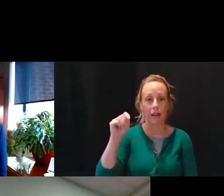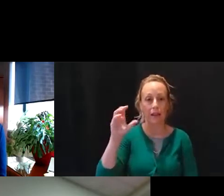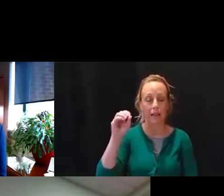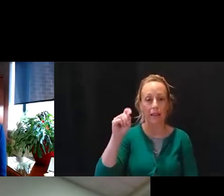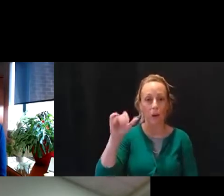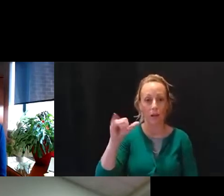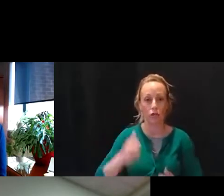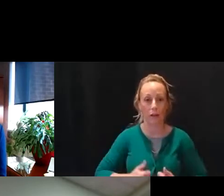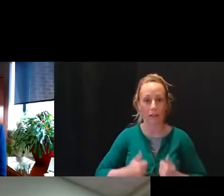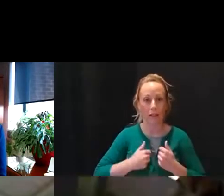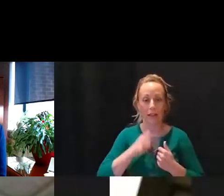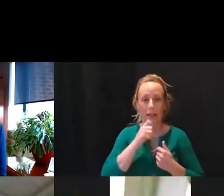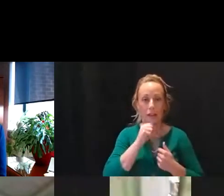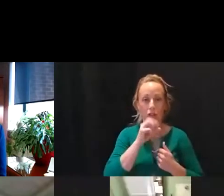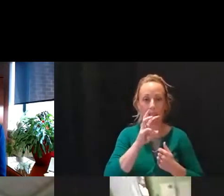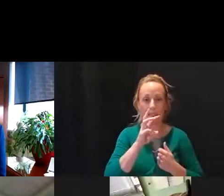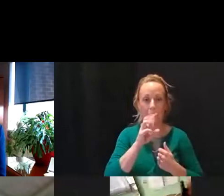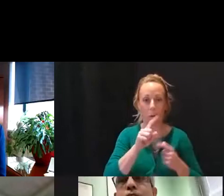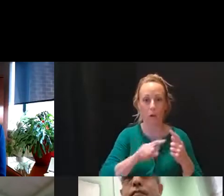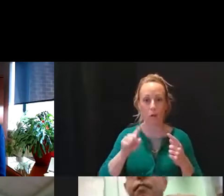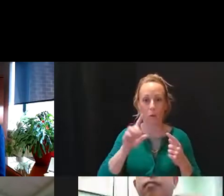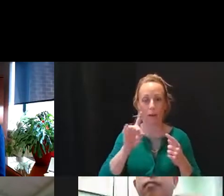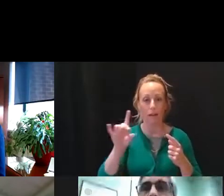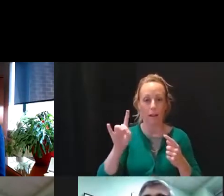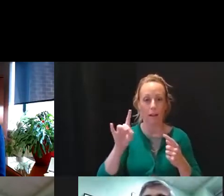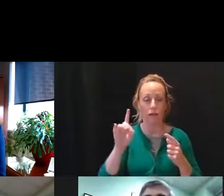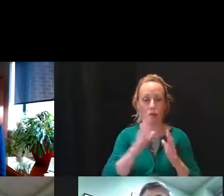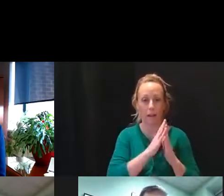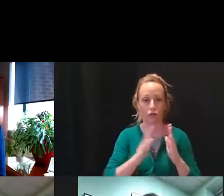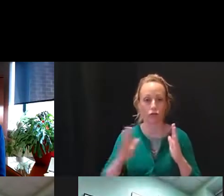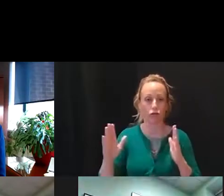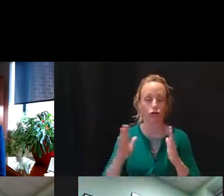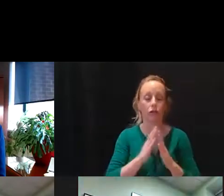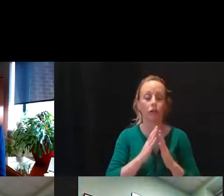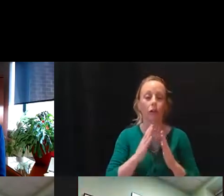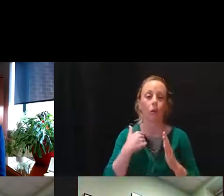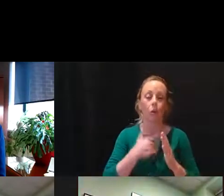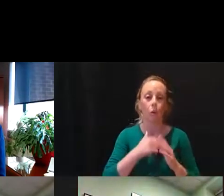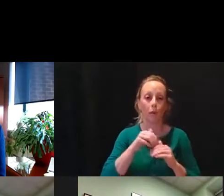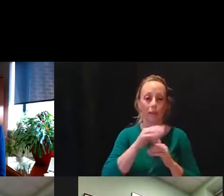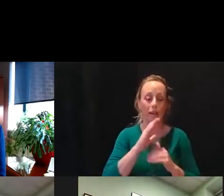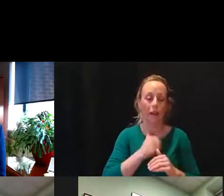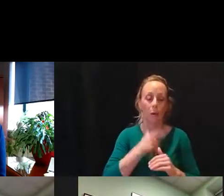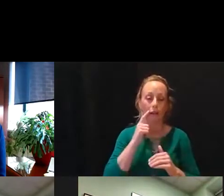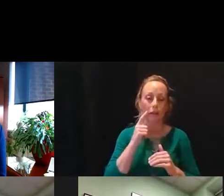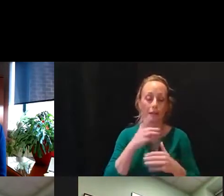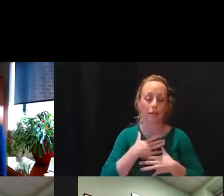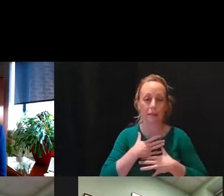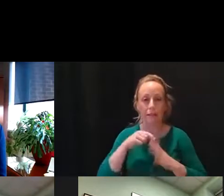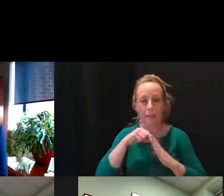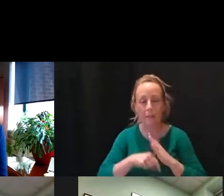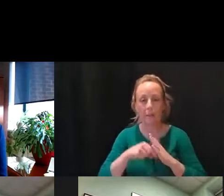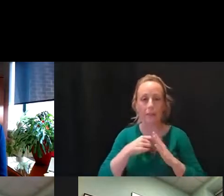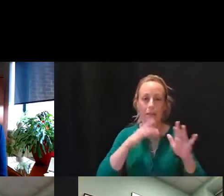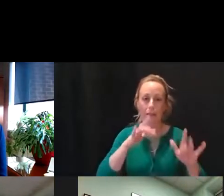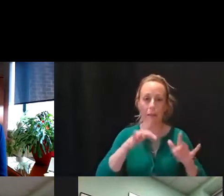the 61 to 80 age range. We send our sympathies to the family and friends on the loss of their loved one. This